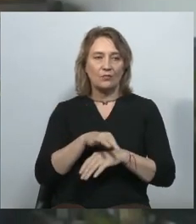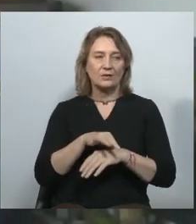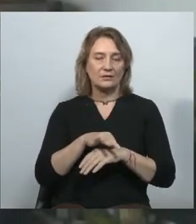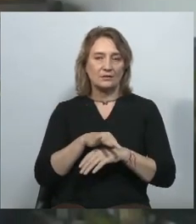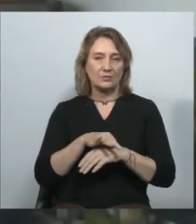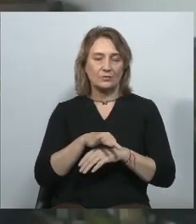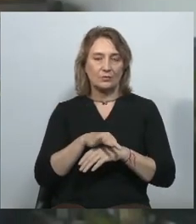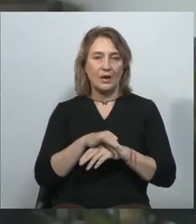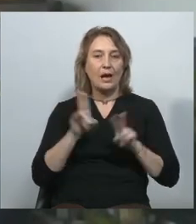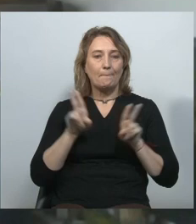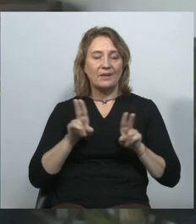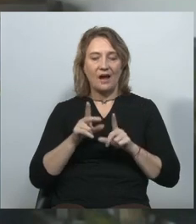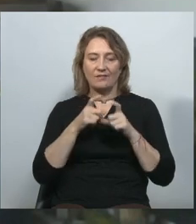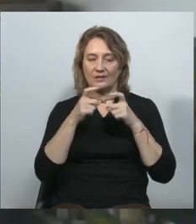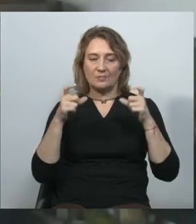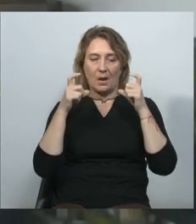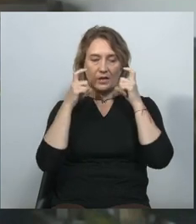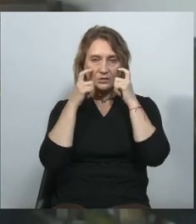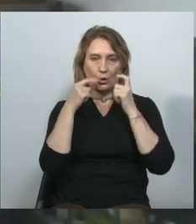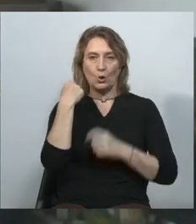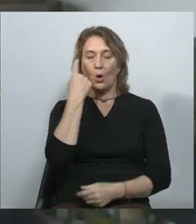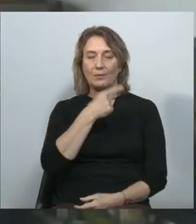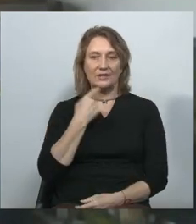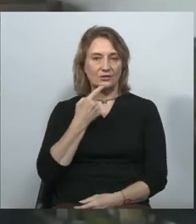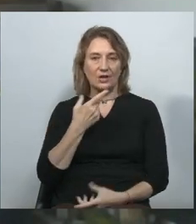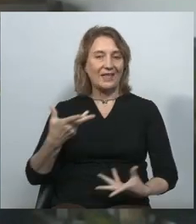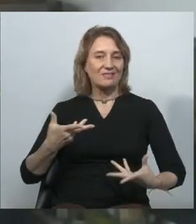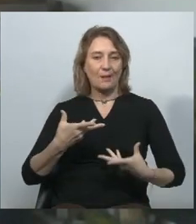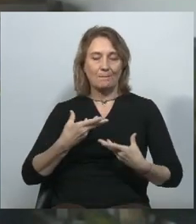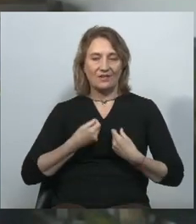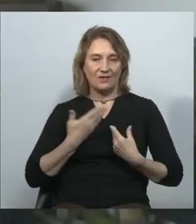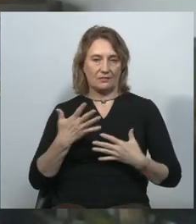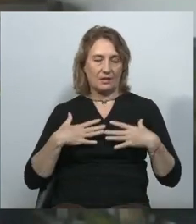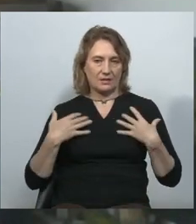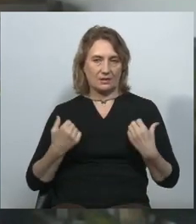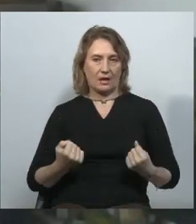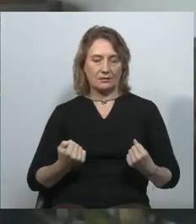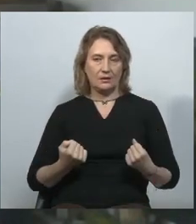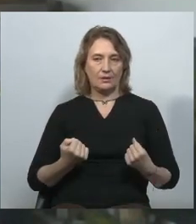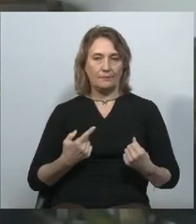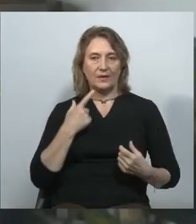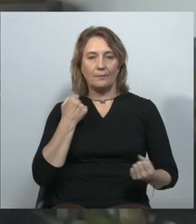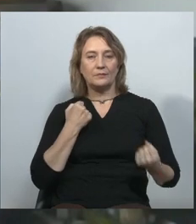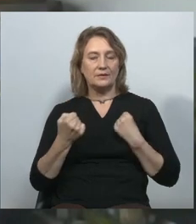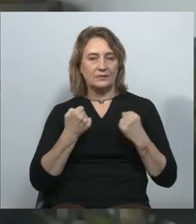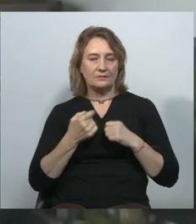training, and it's a subtle way to push back against that piece of false information.